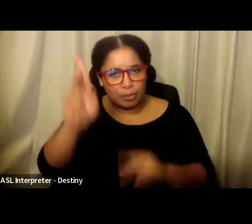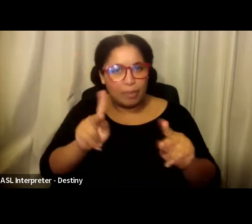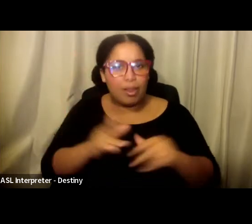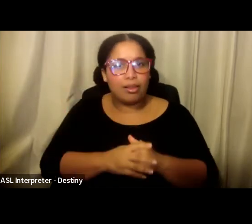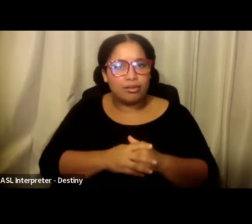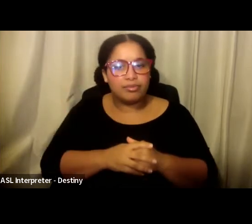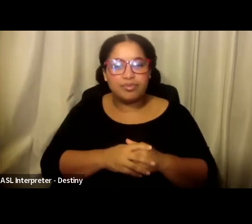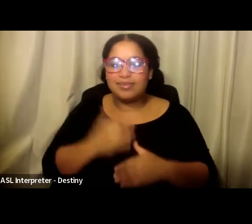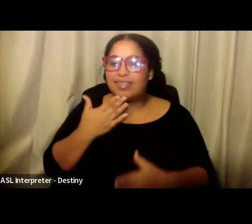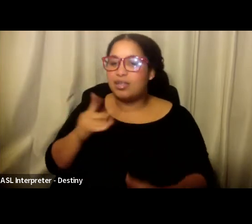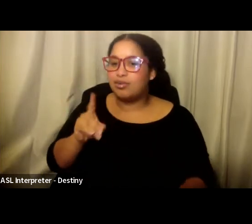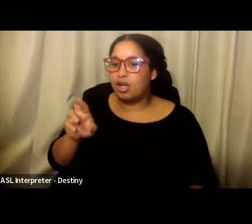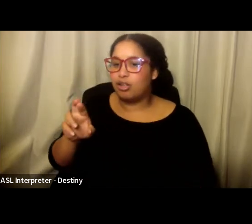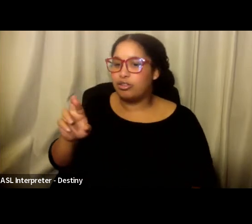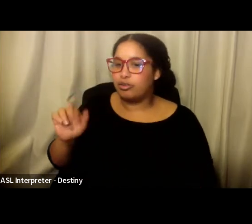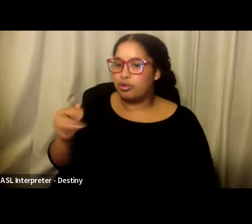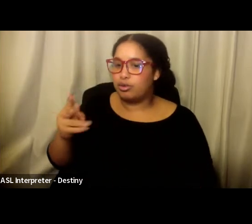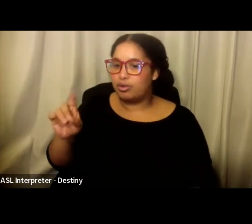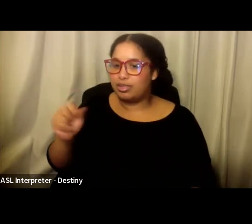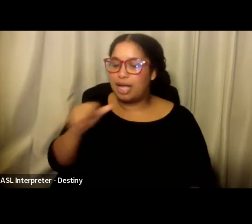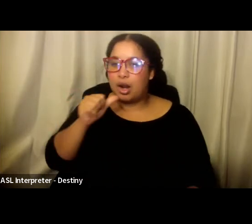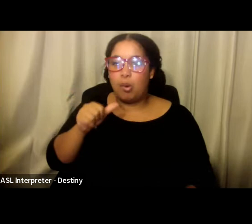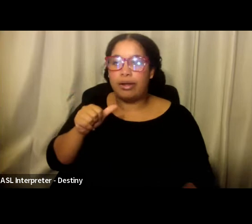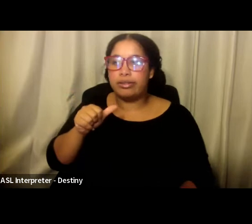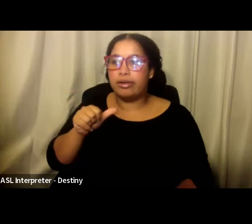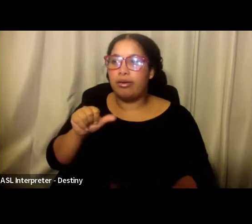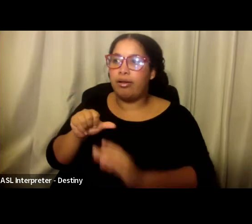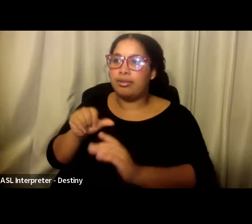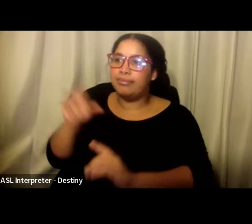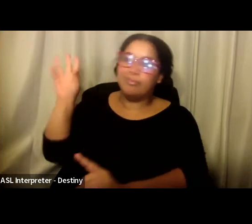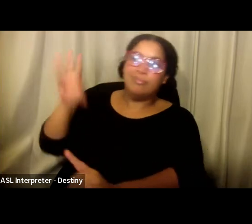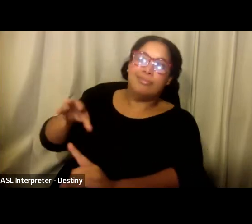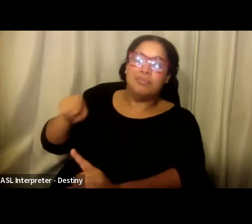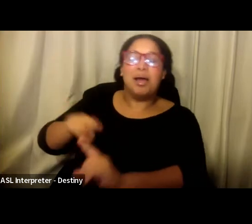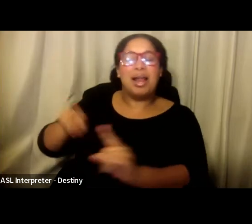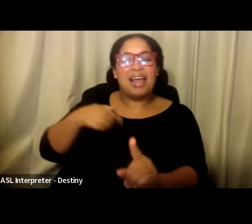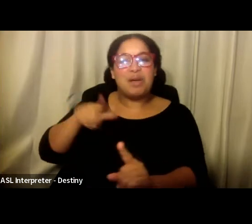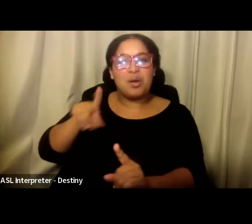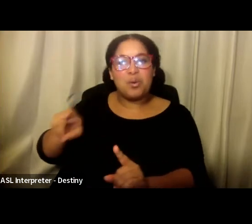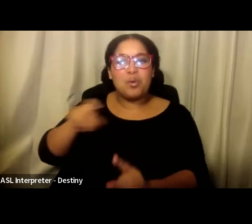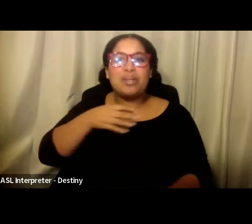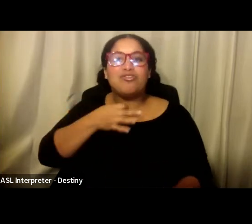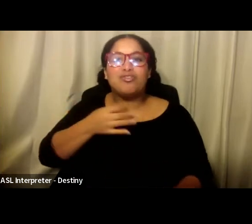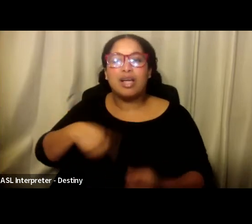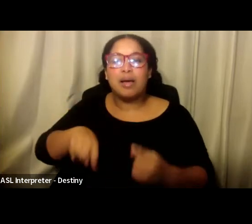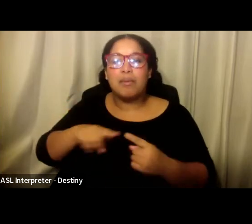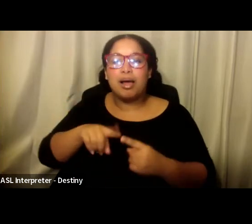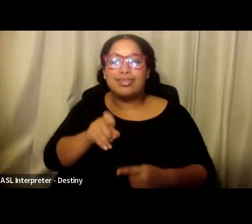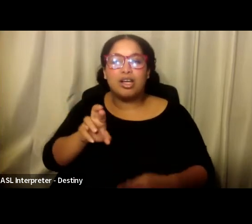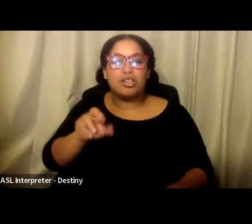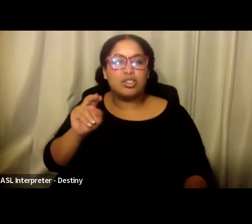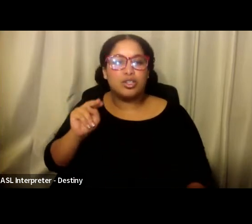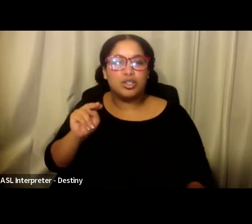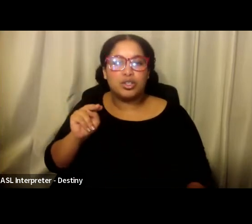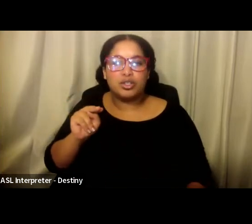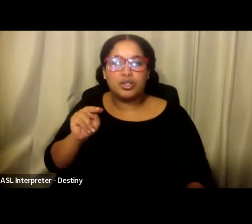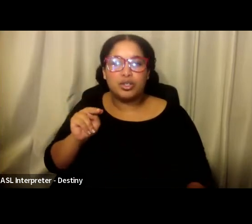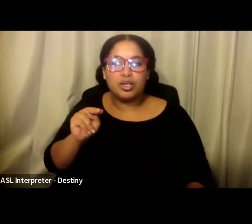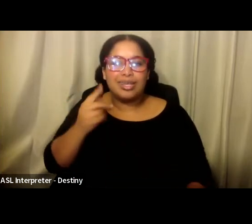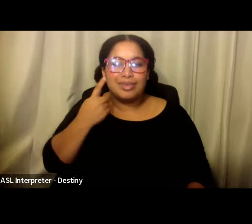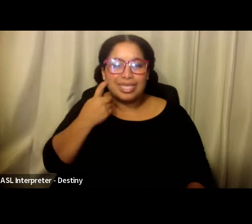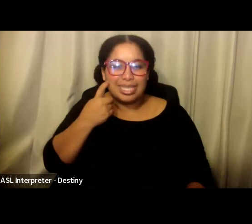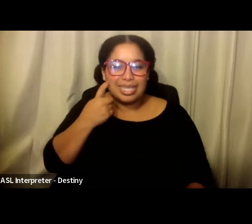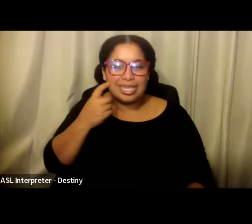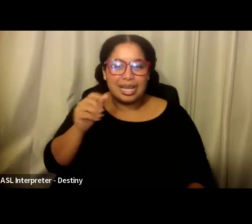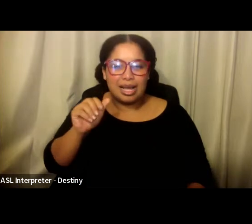Thank you. Dr. Rhodes, I don't want to put you on the spot, but I have a question about, Dr. Noha Ablada brought up the